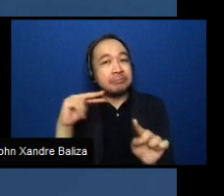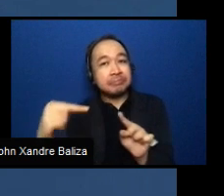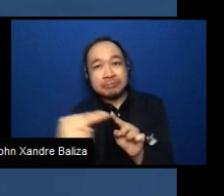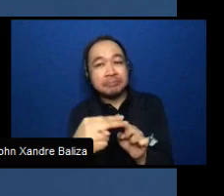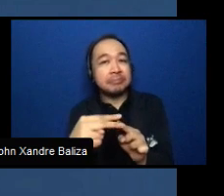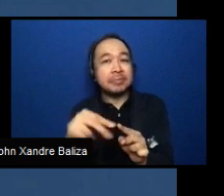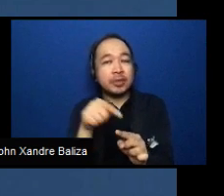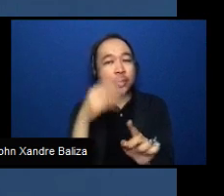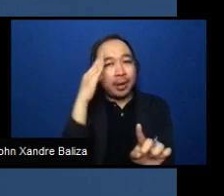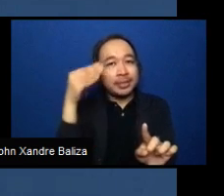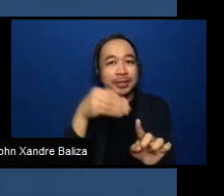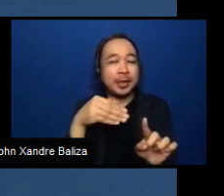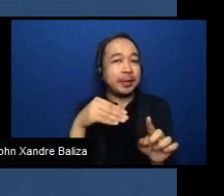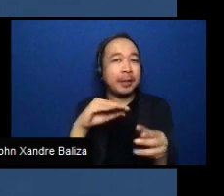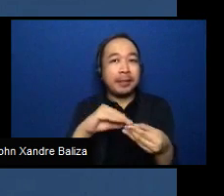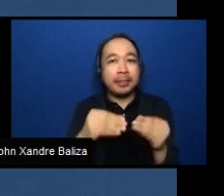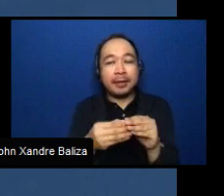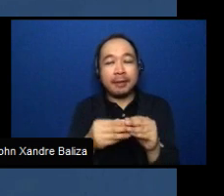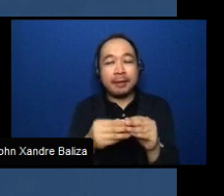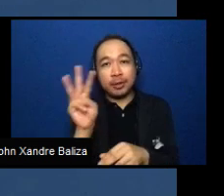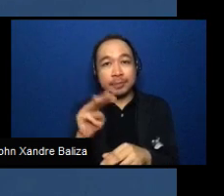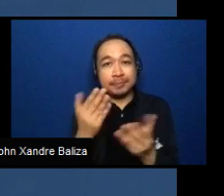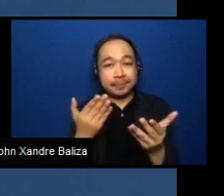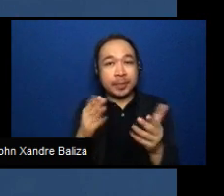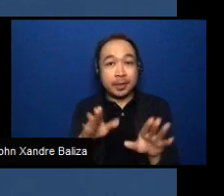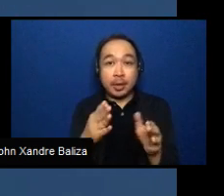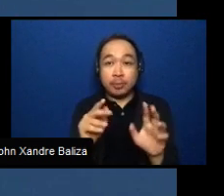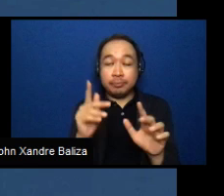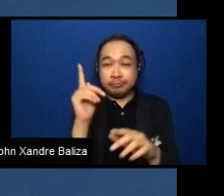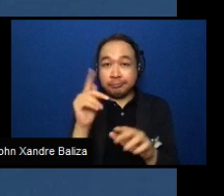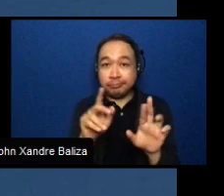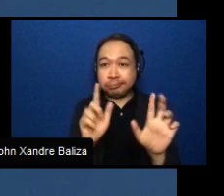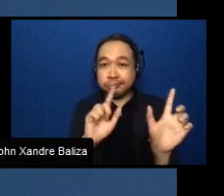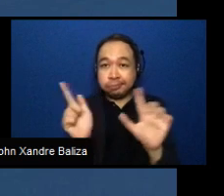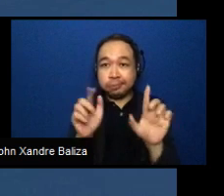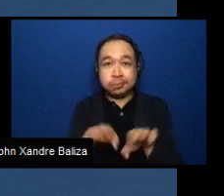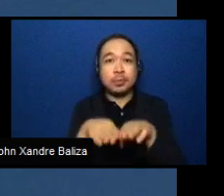agenda item. The floor is now open for speakers.